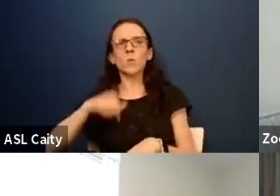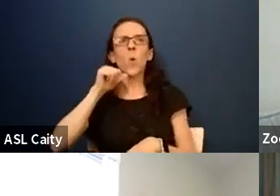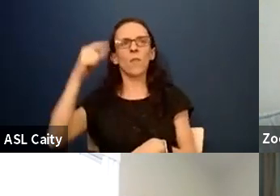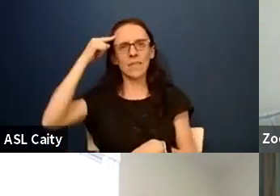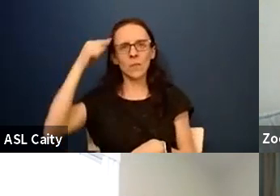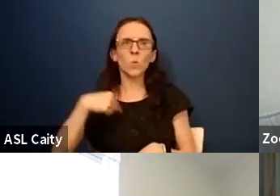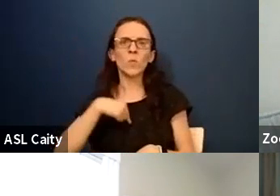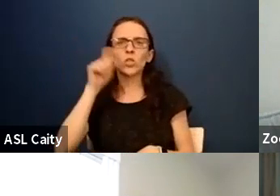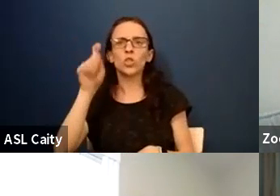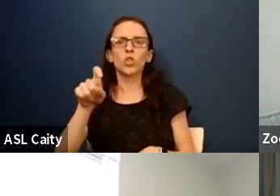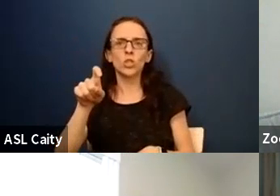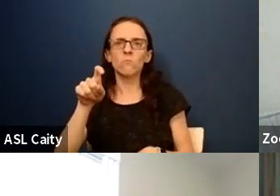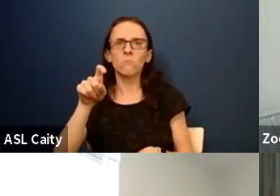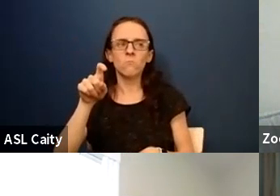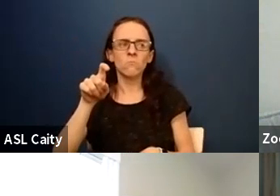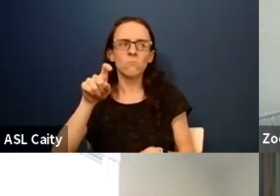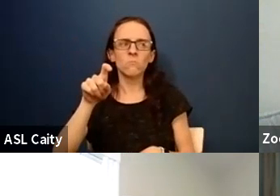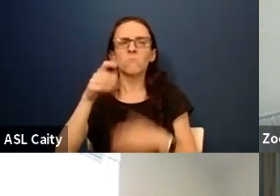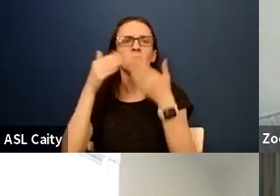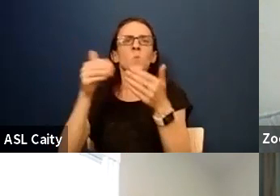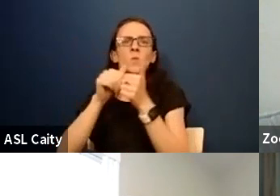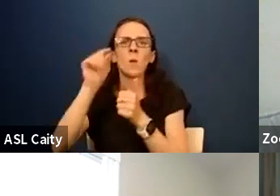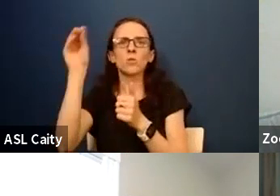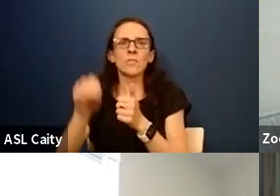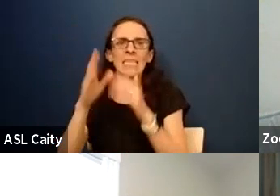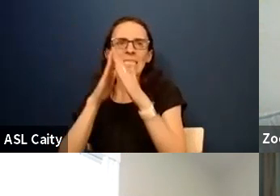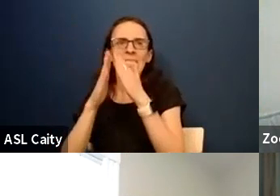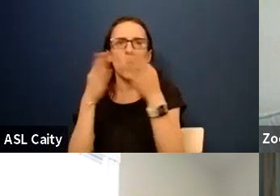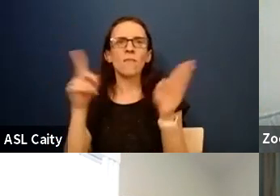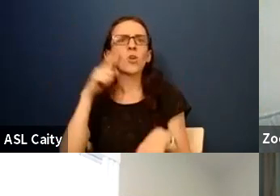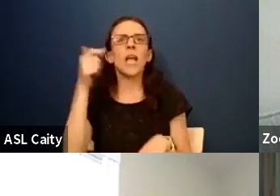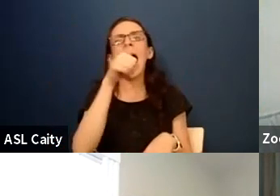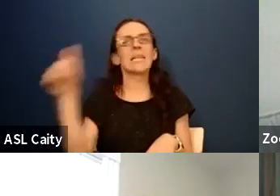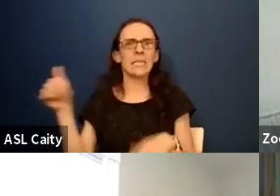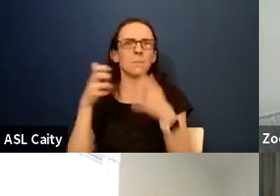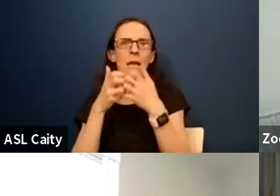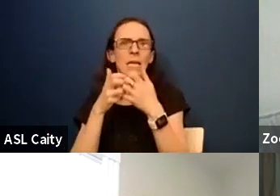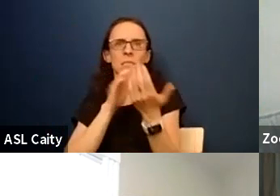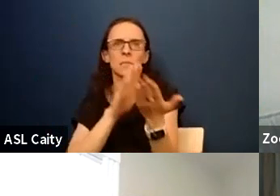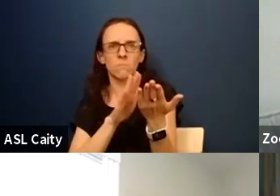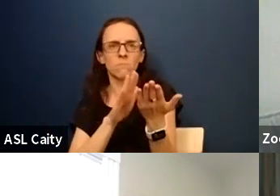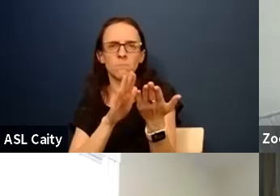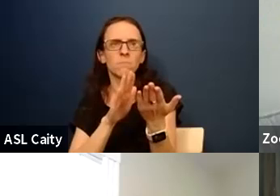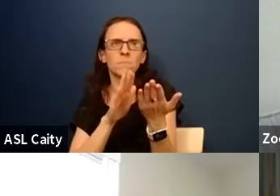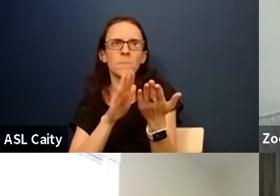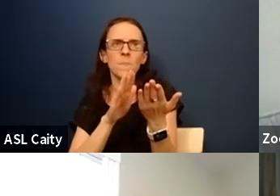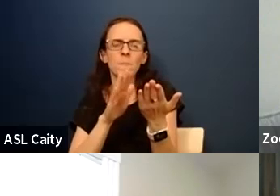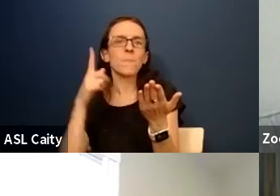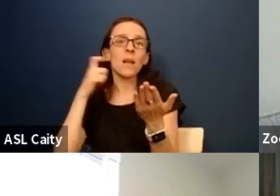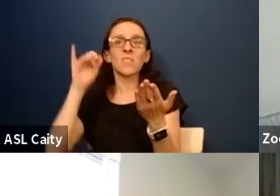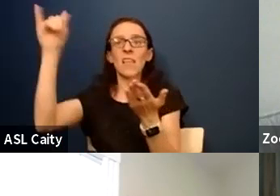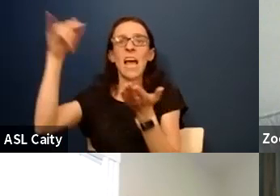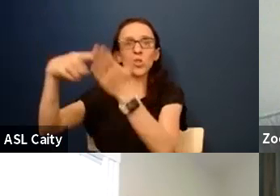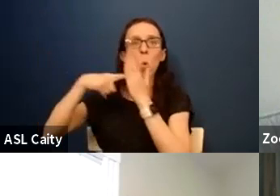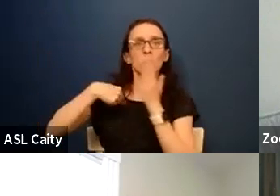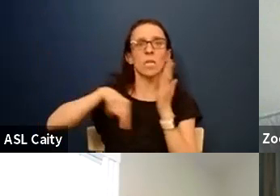go with 20% citywide in any mechanism. Okay. The data shows us that that's